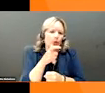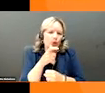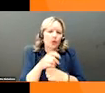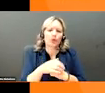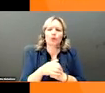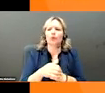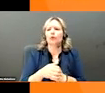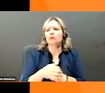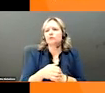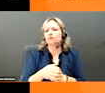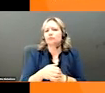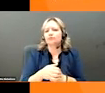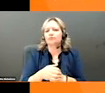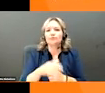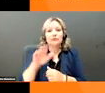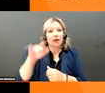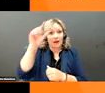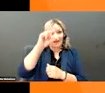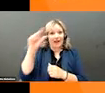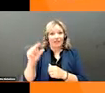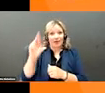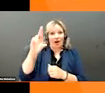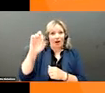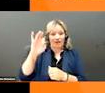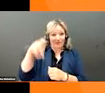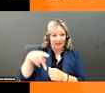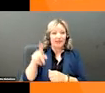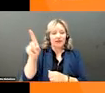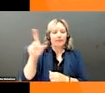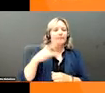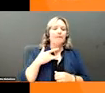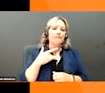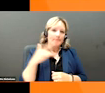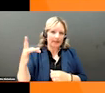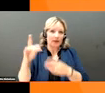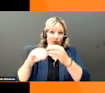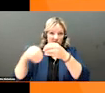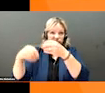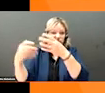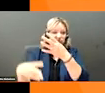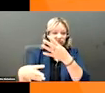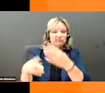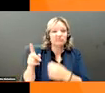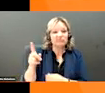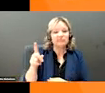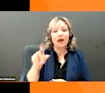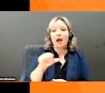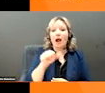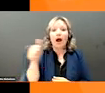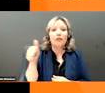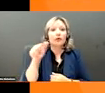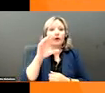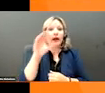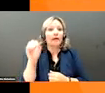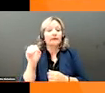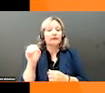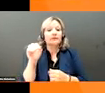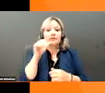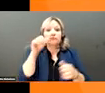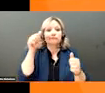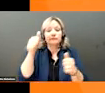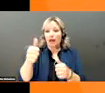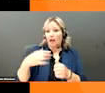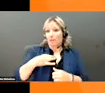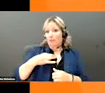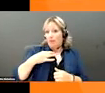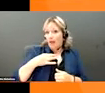RFPs, let's say it's a government RFP, they'll typically list the other companies that are applying or